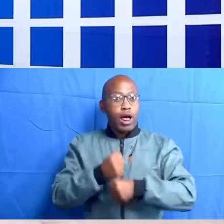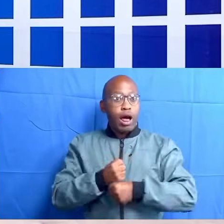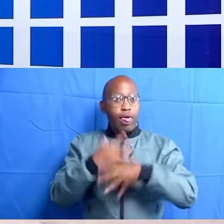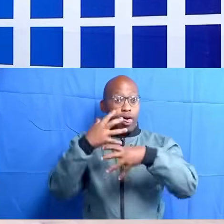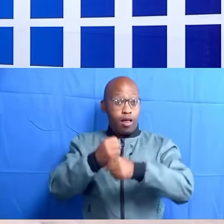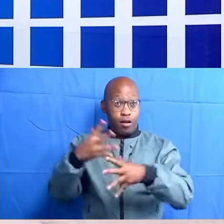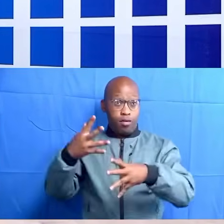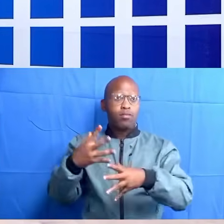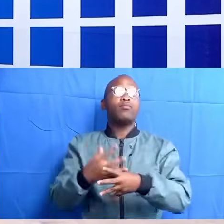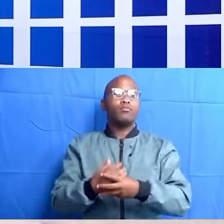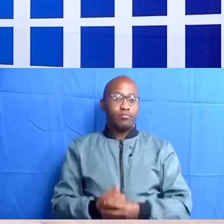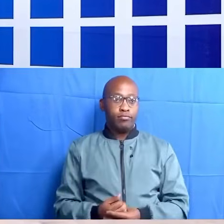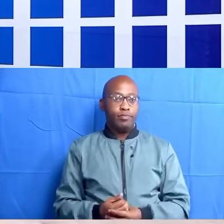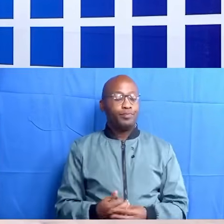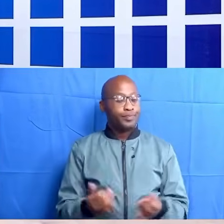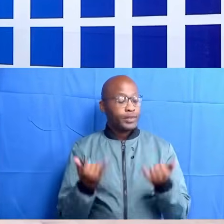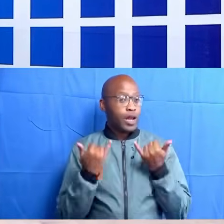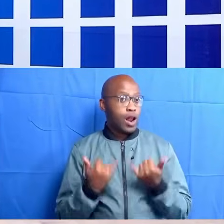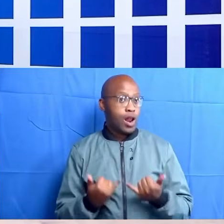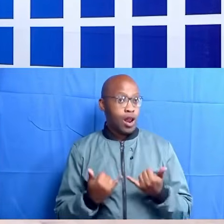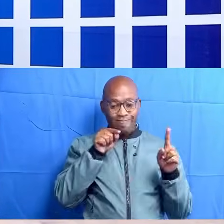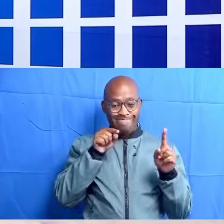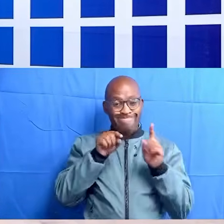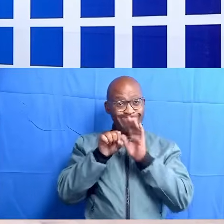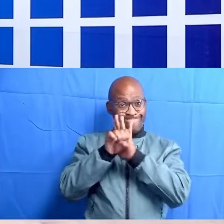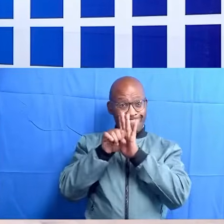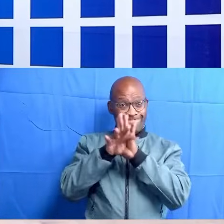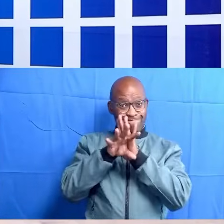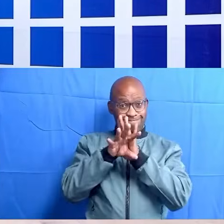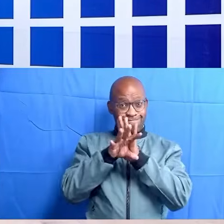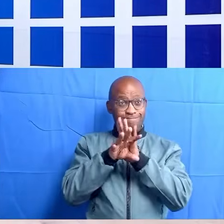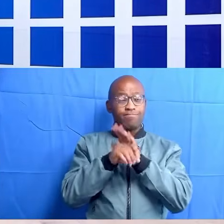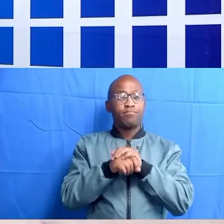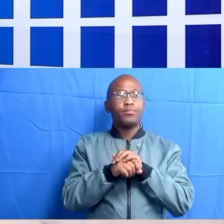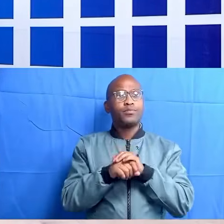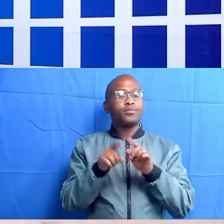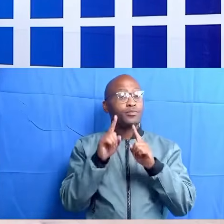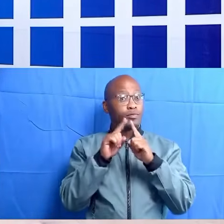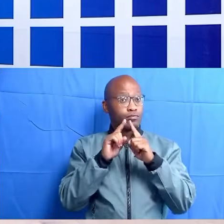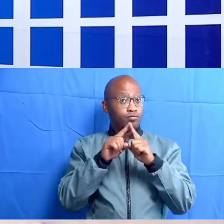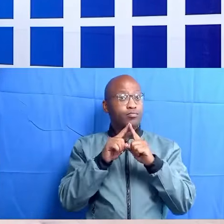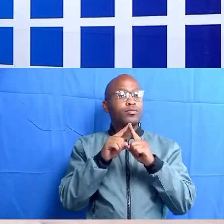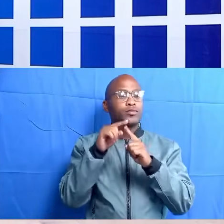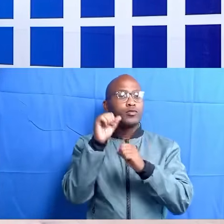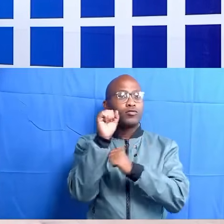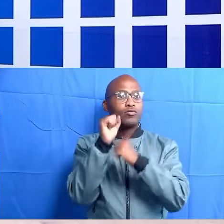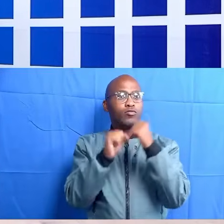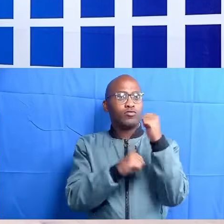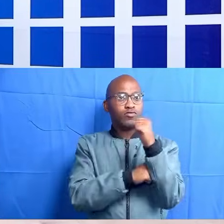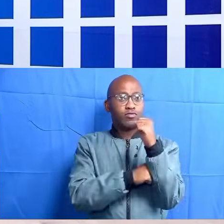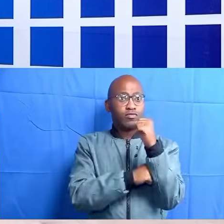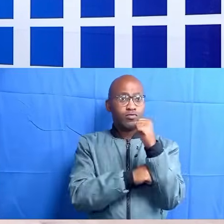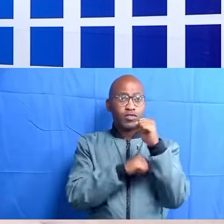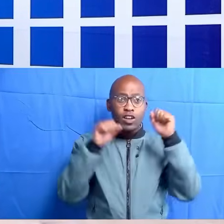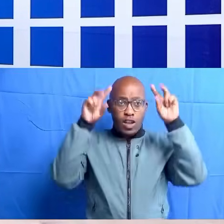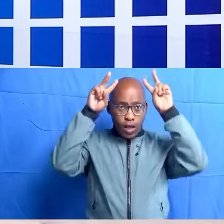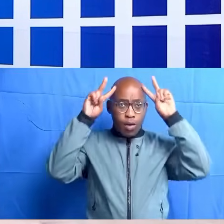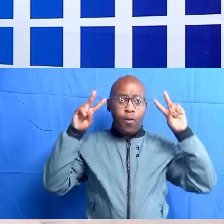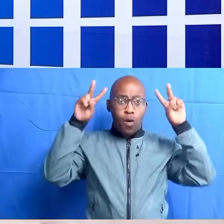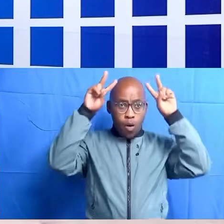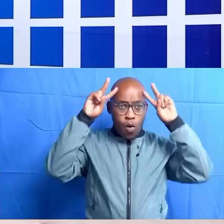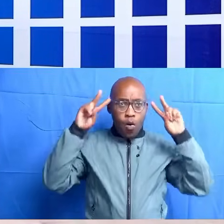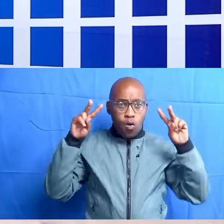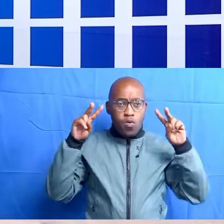Hand. Then now, let's look at the question. The tactics used by the Viet Cong were successful